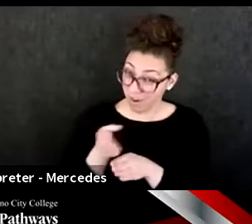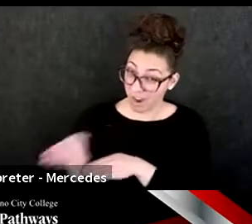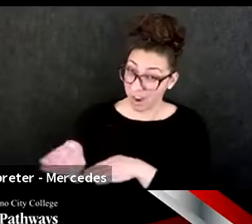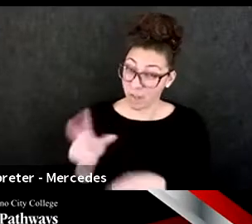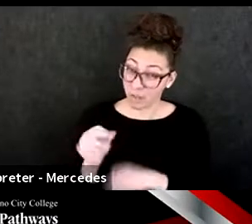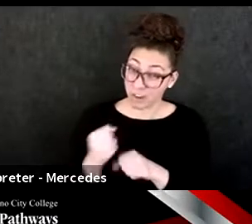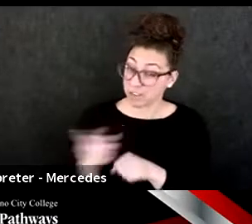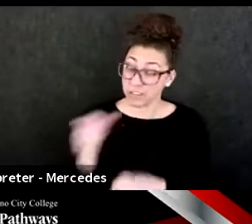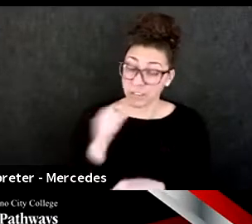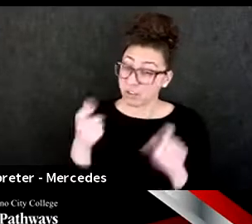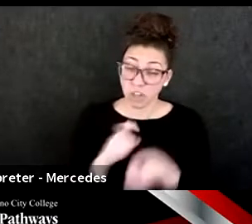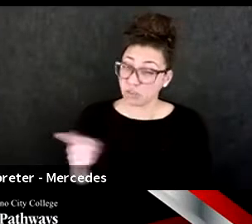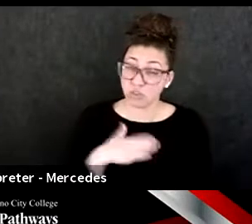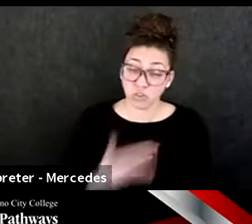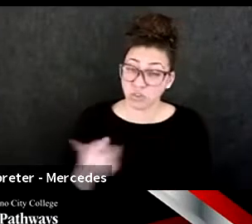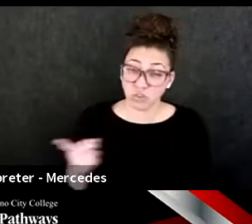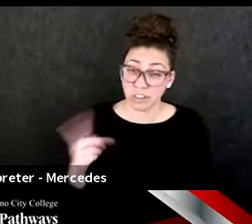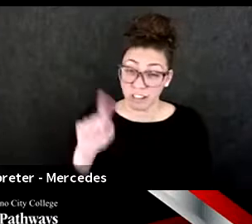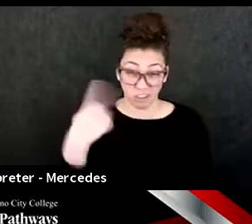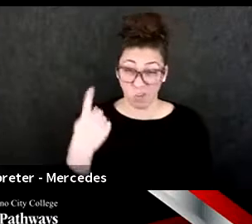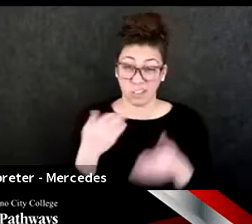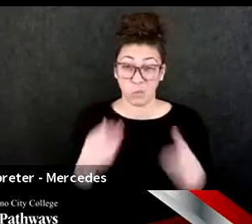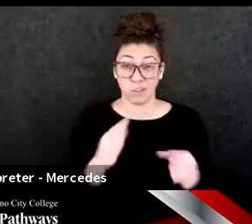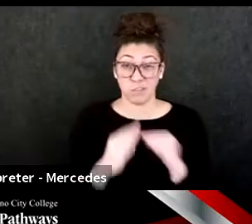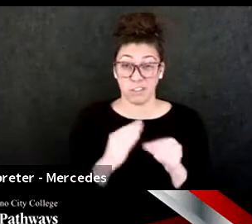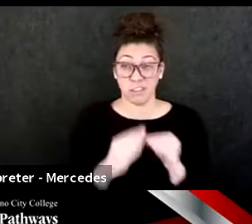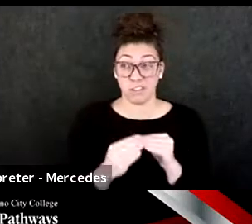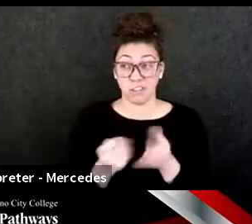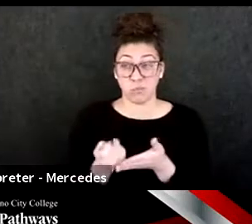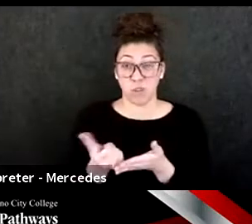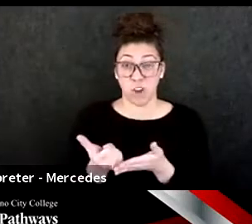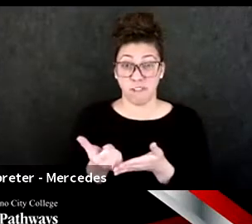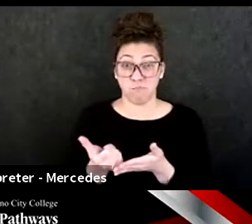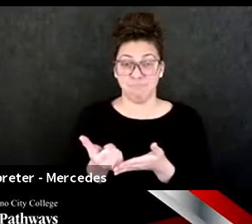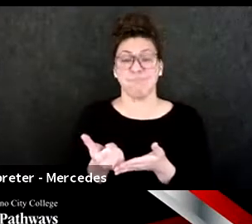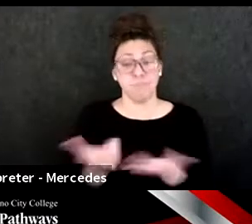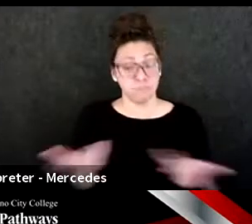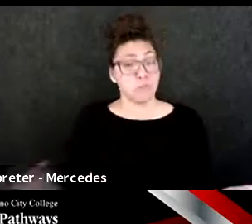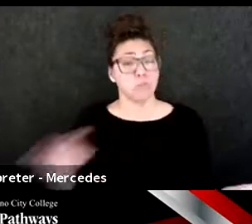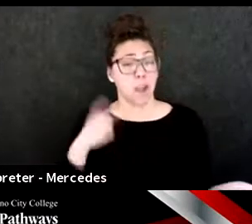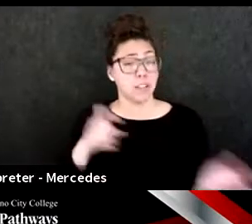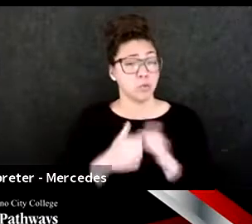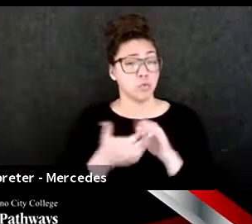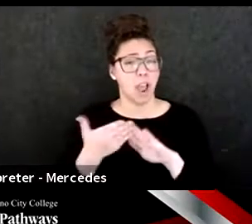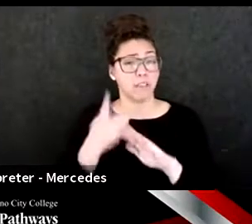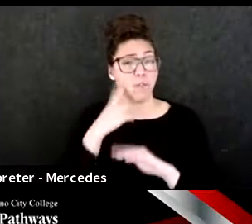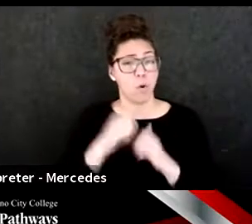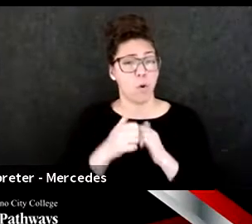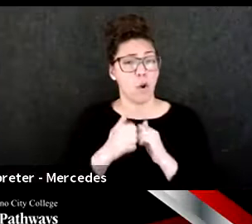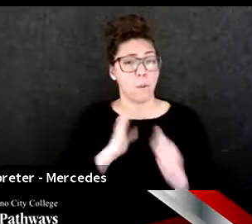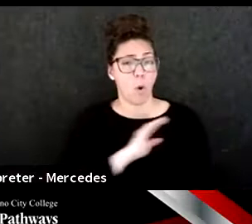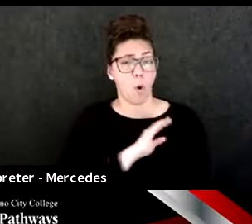going to change. The only way to fix this problem is to get rid of him. And so I decided I needed to run for the board to try to